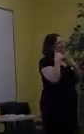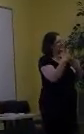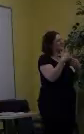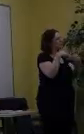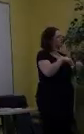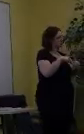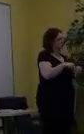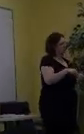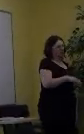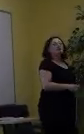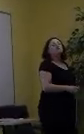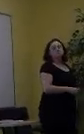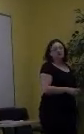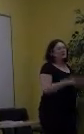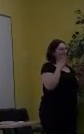checked every year.